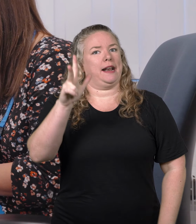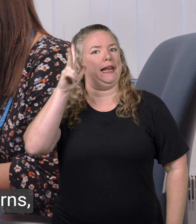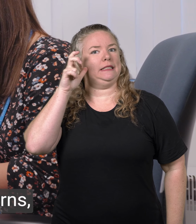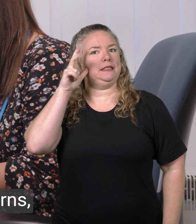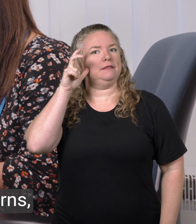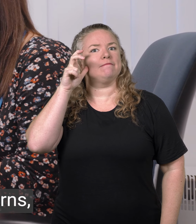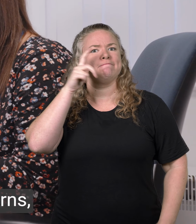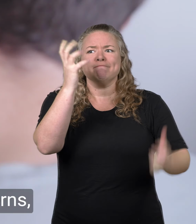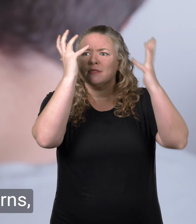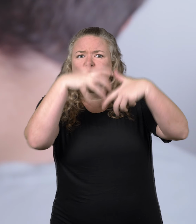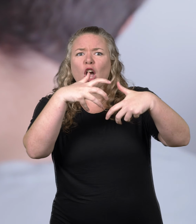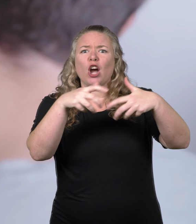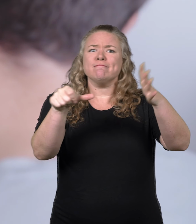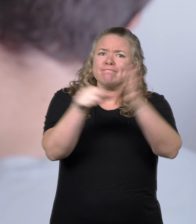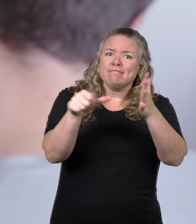listen to you.